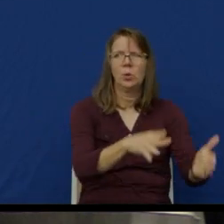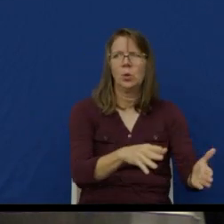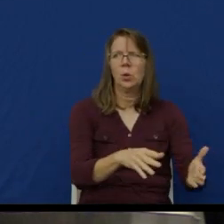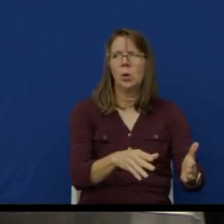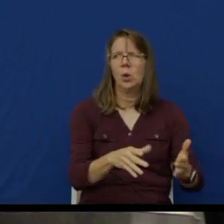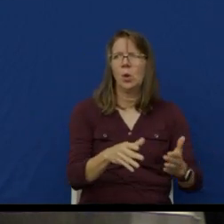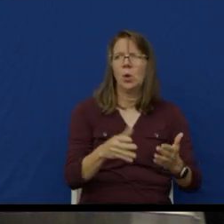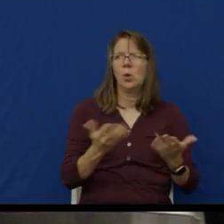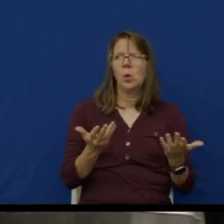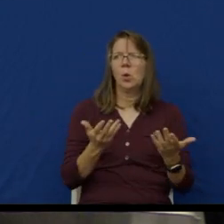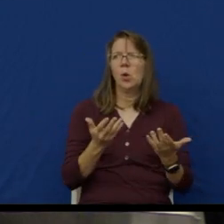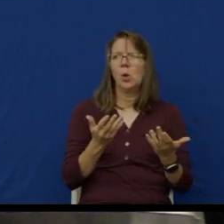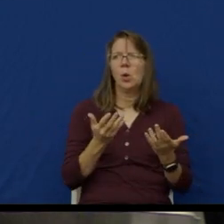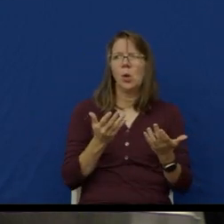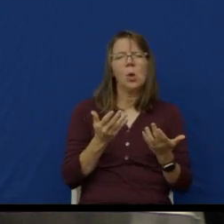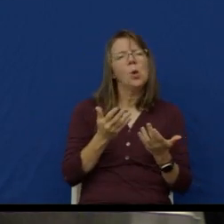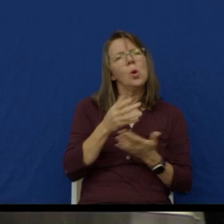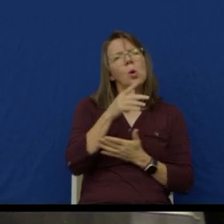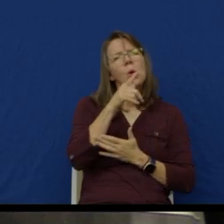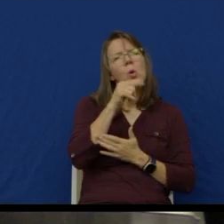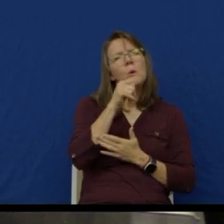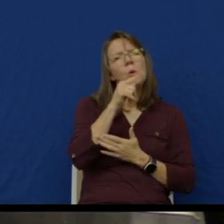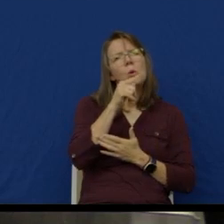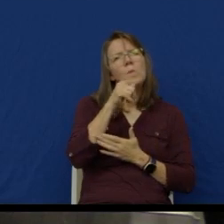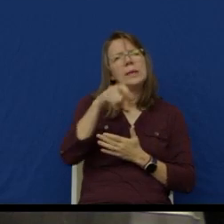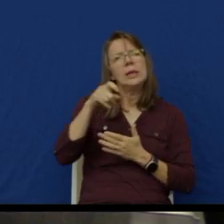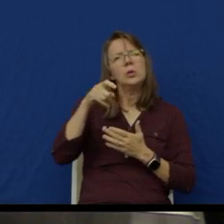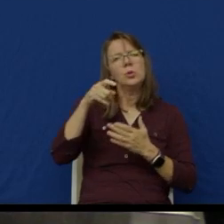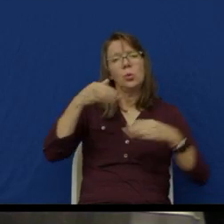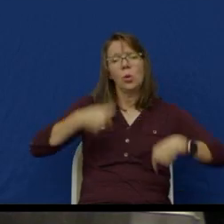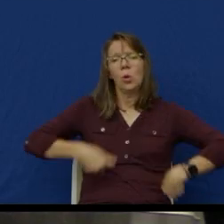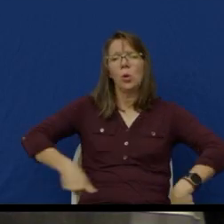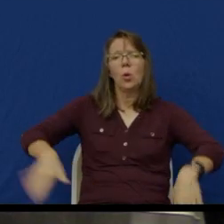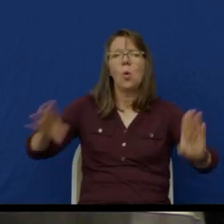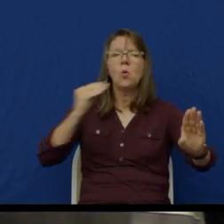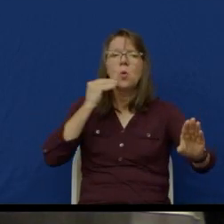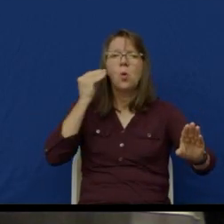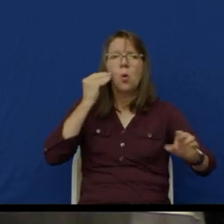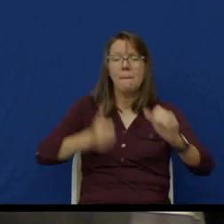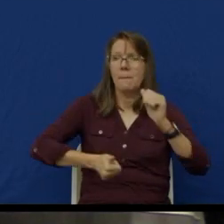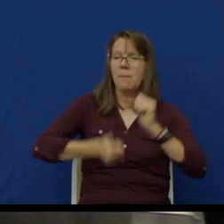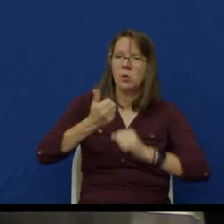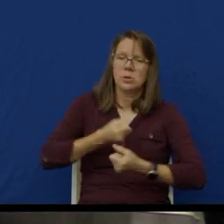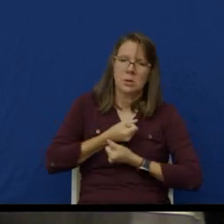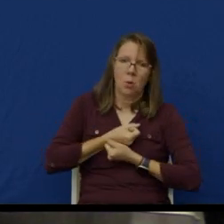home being most tired? Should it be you as teacher, or should it be the students?